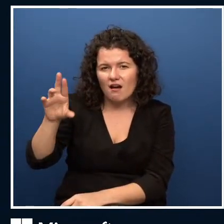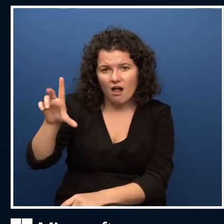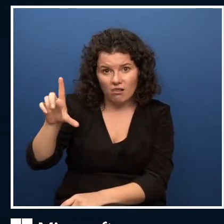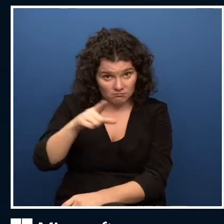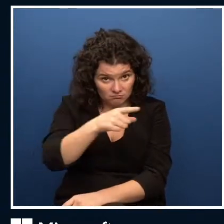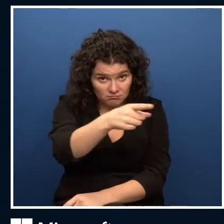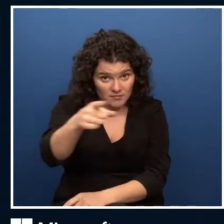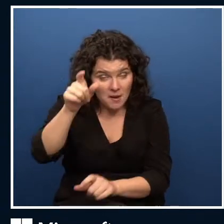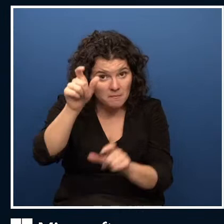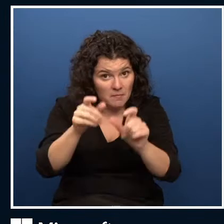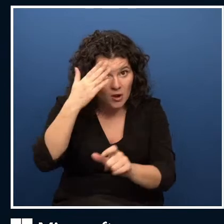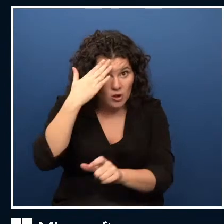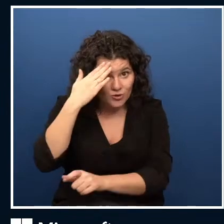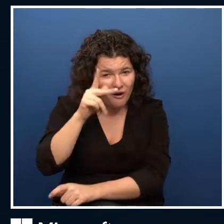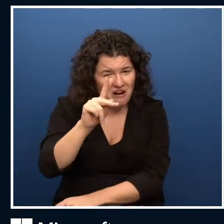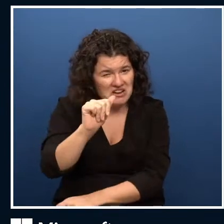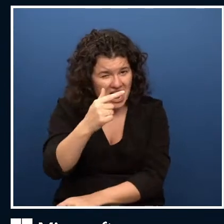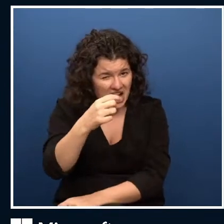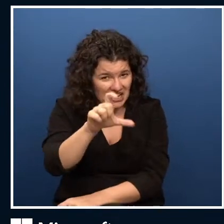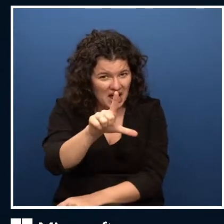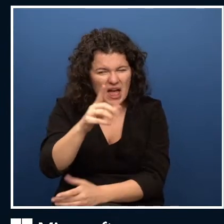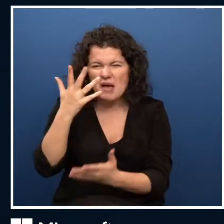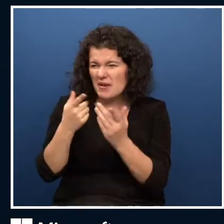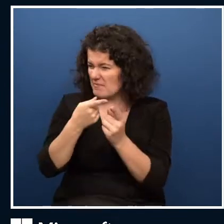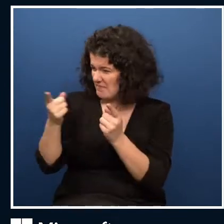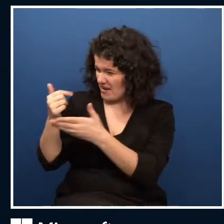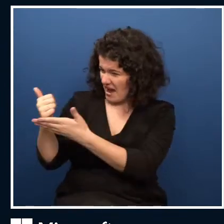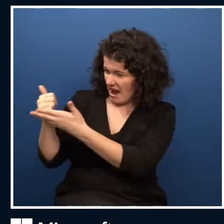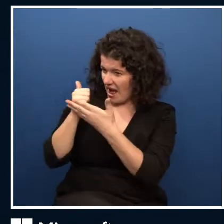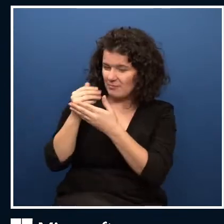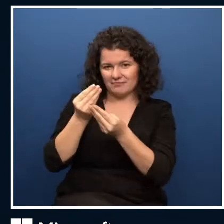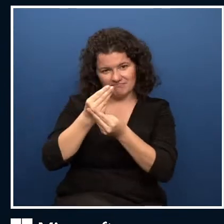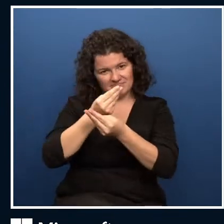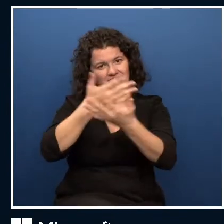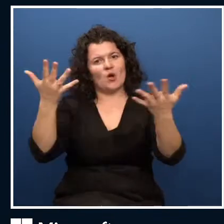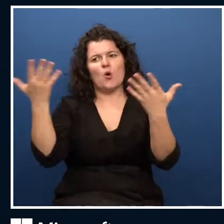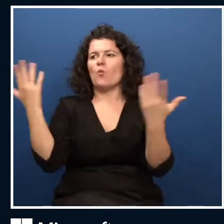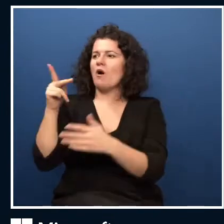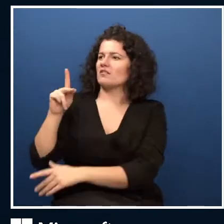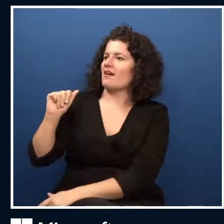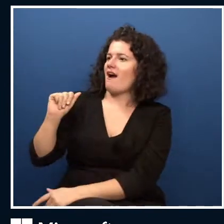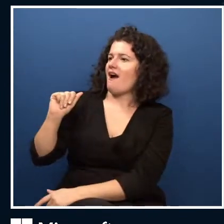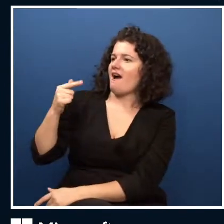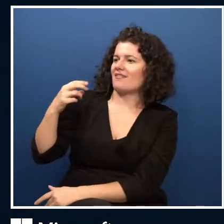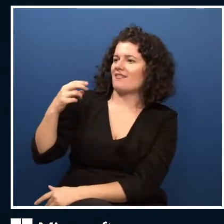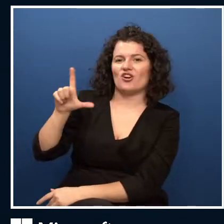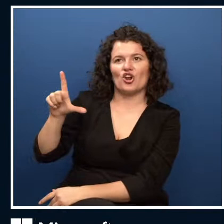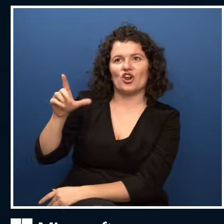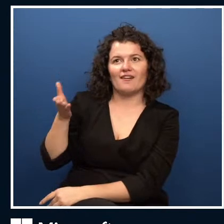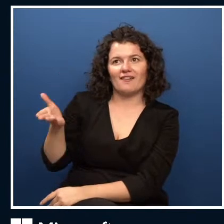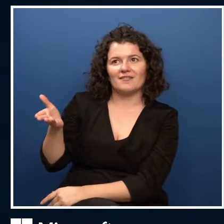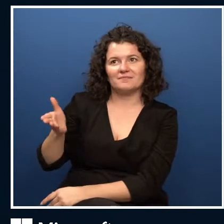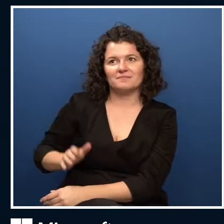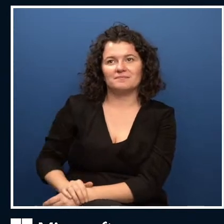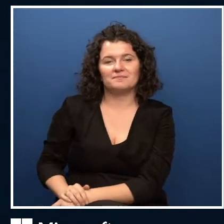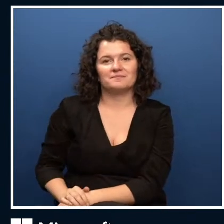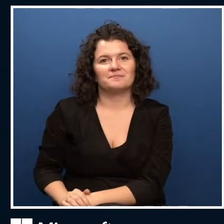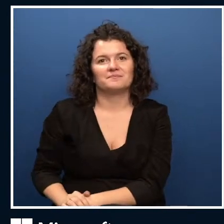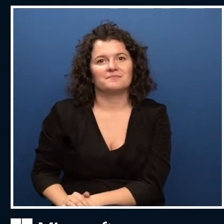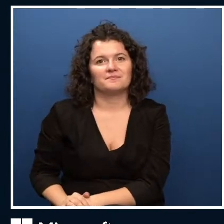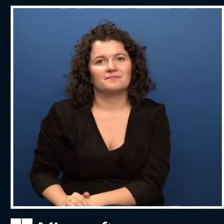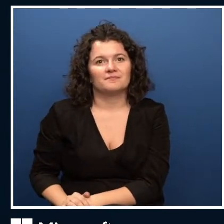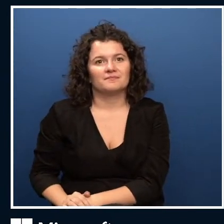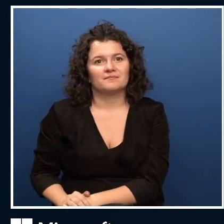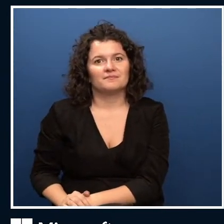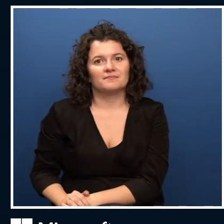some time to define what Kaggle is and talk a little bit about Kaggle before we keep going and talk about people's backgrounds. Aon, I know